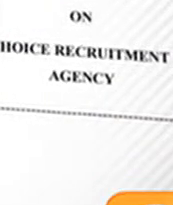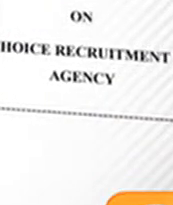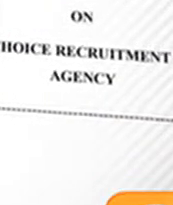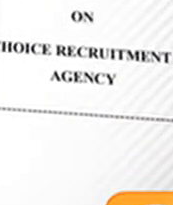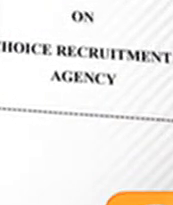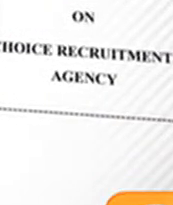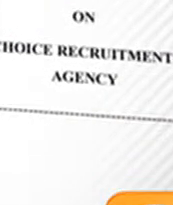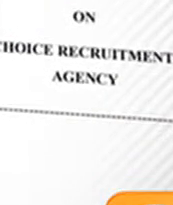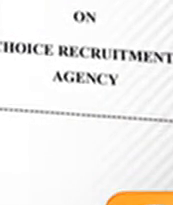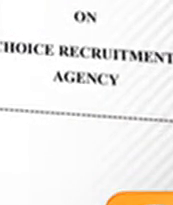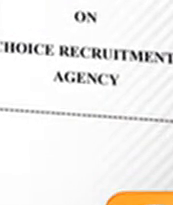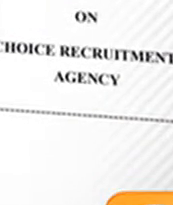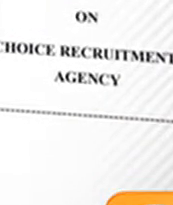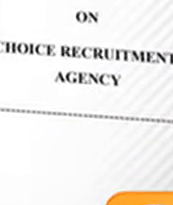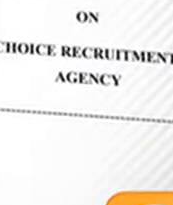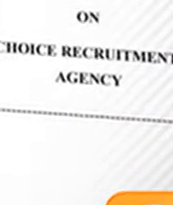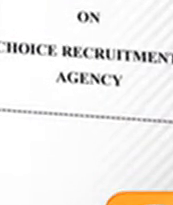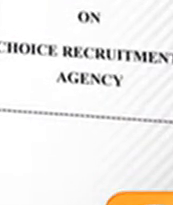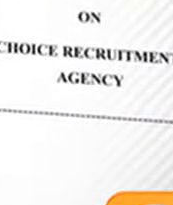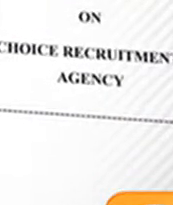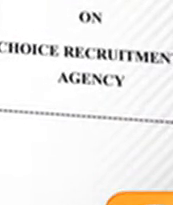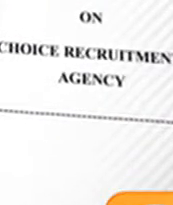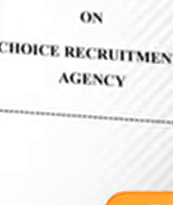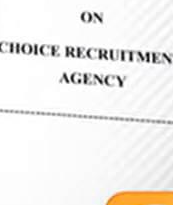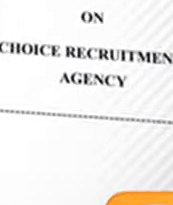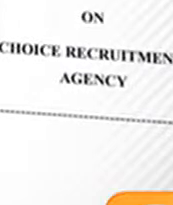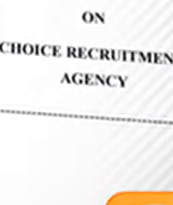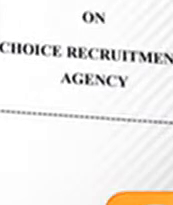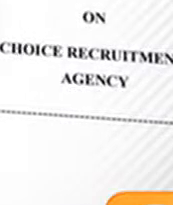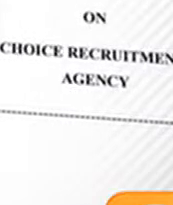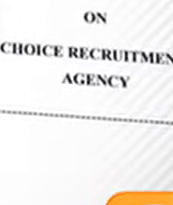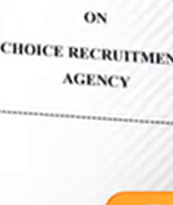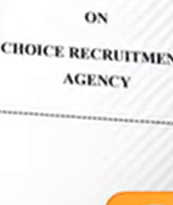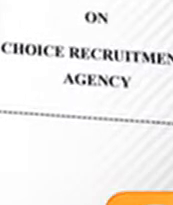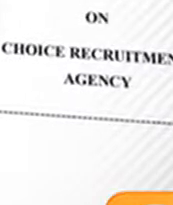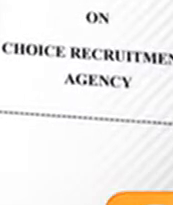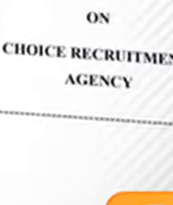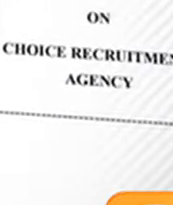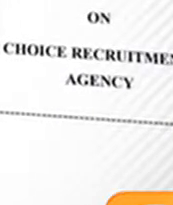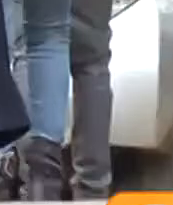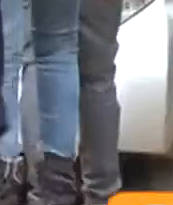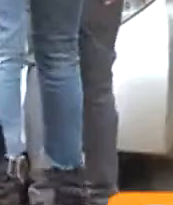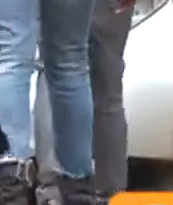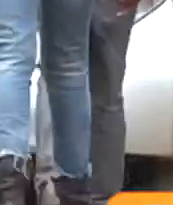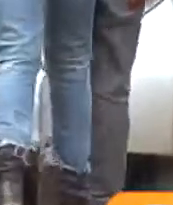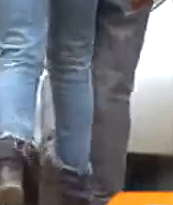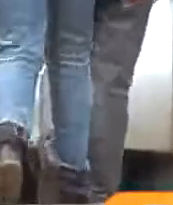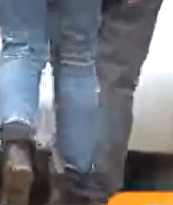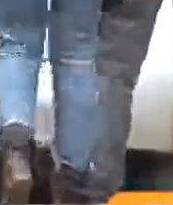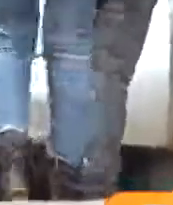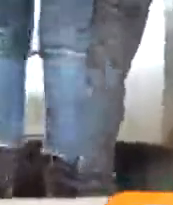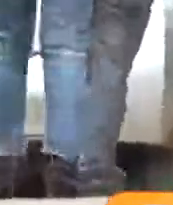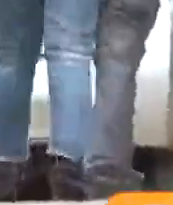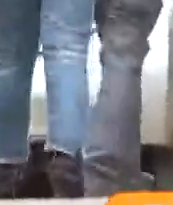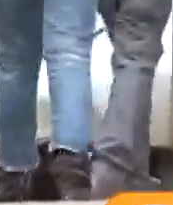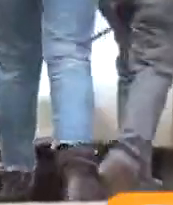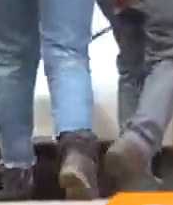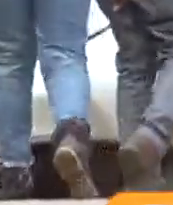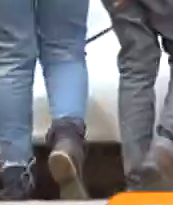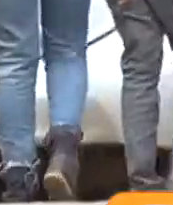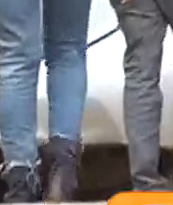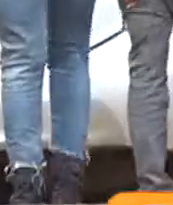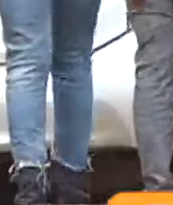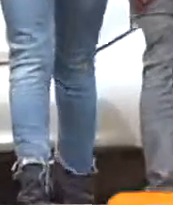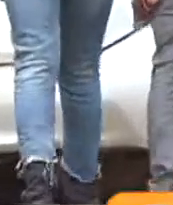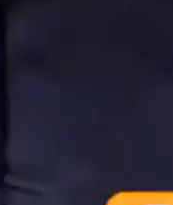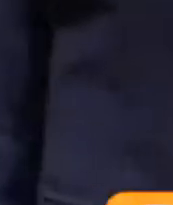had advertised the jobs on social media and roadshows, and later during its mega launch that took place on 20th May